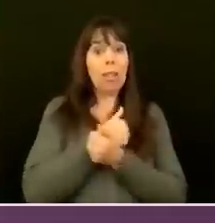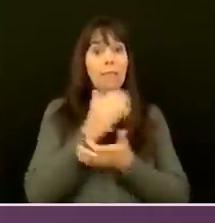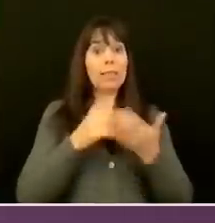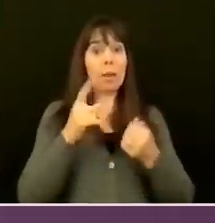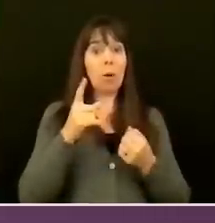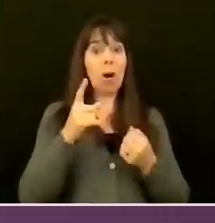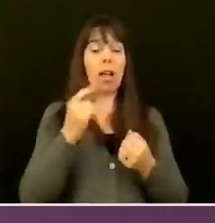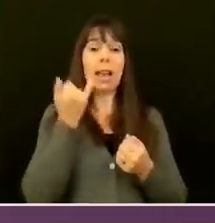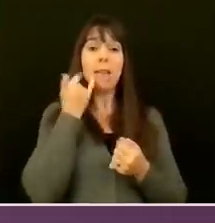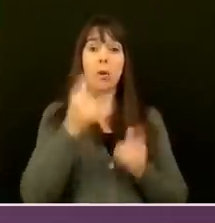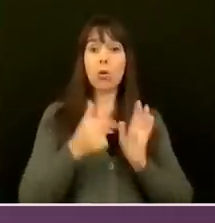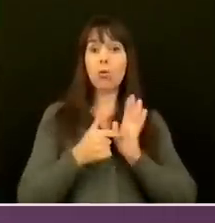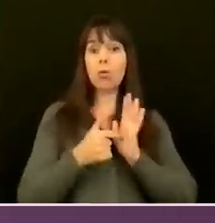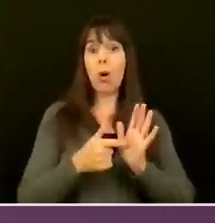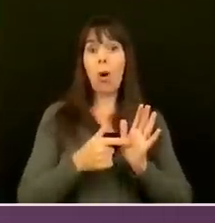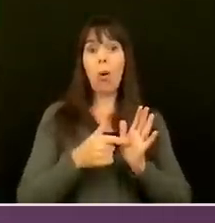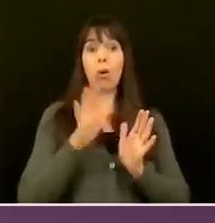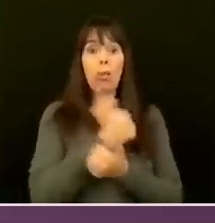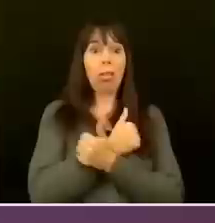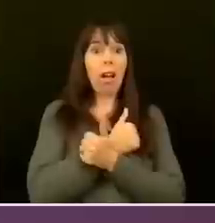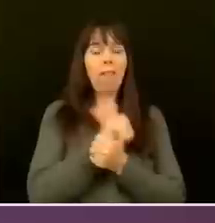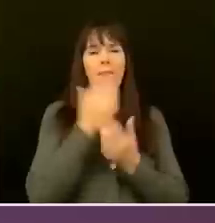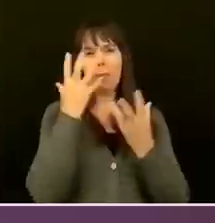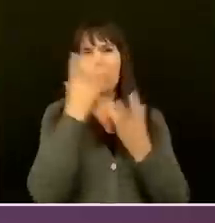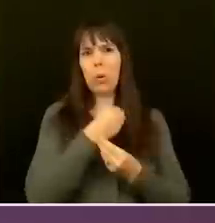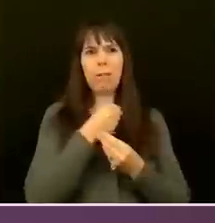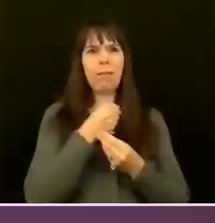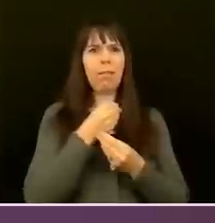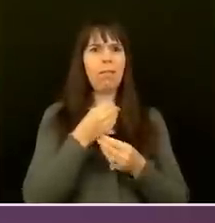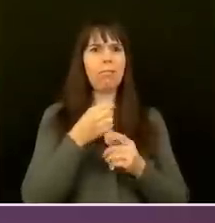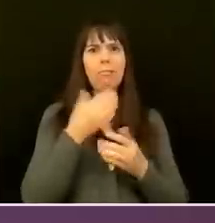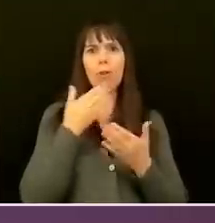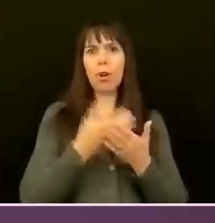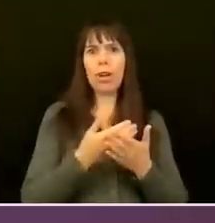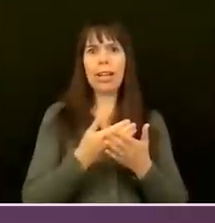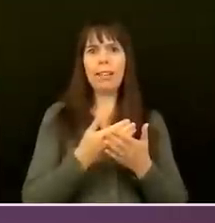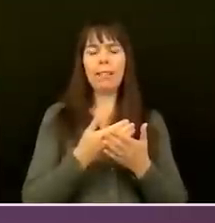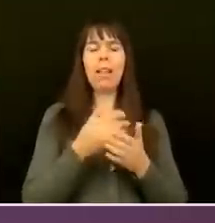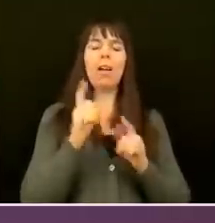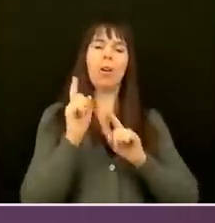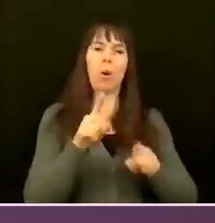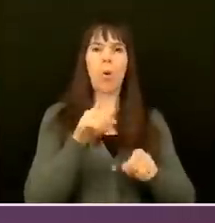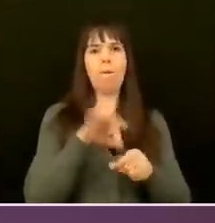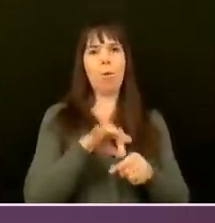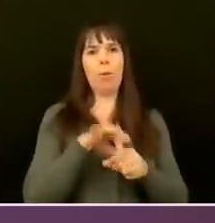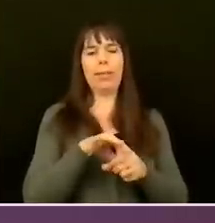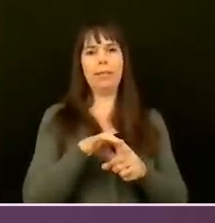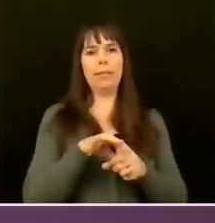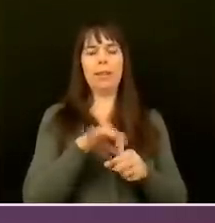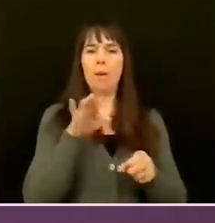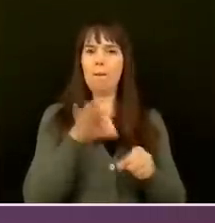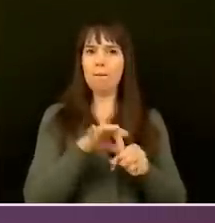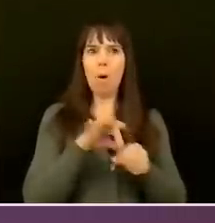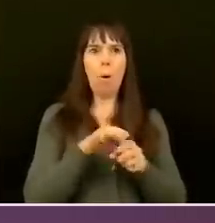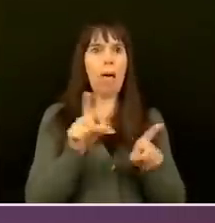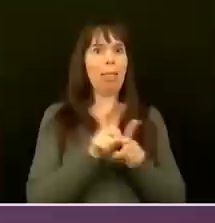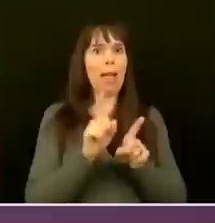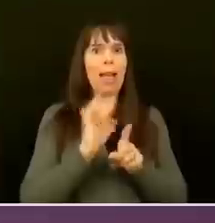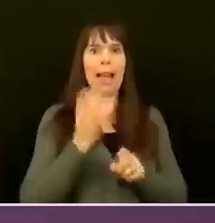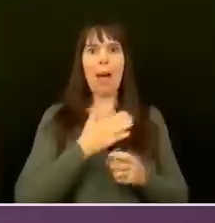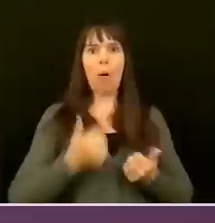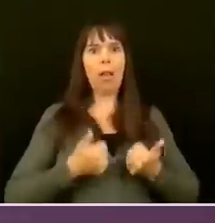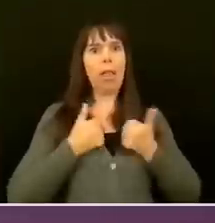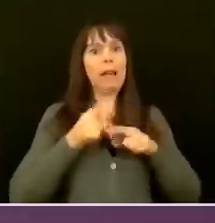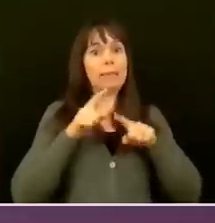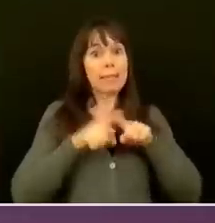you're going to show this love that is so beautiful and so good, vote. Vote like our lives depend